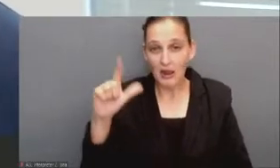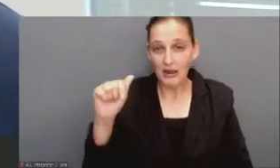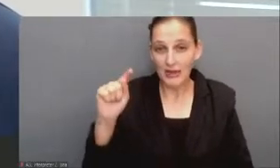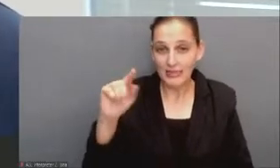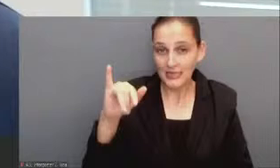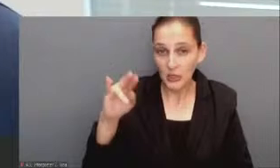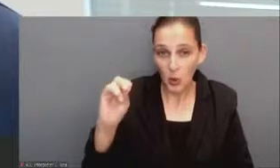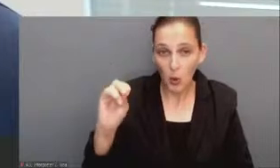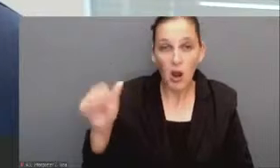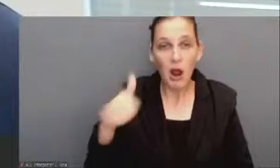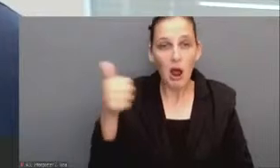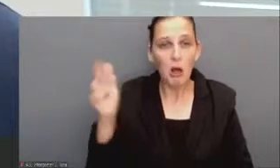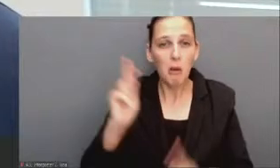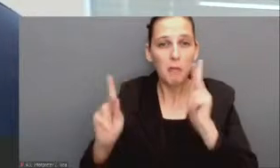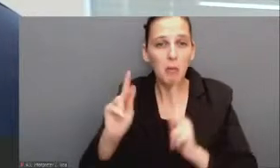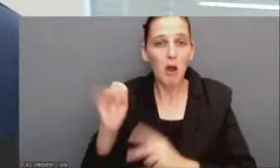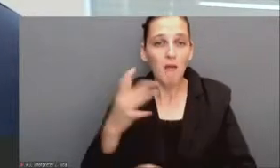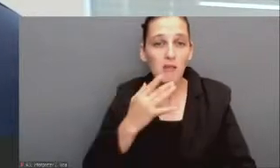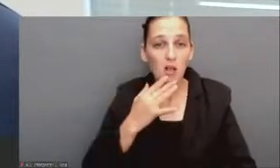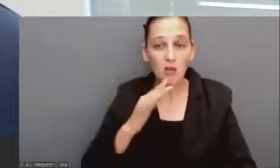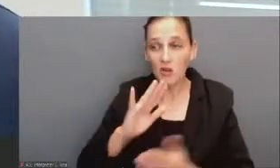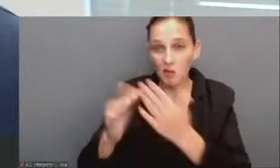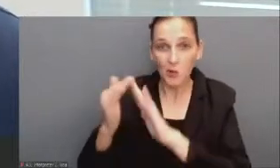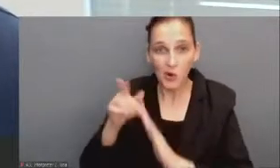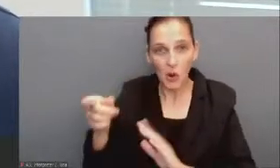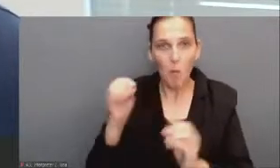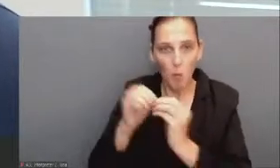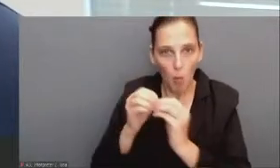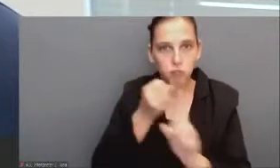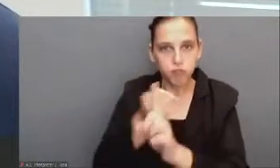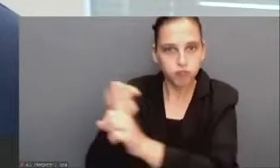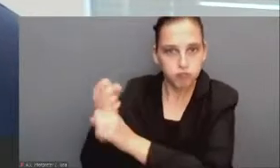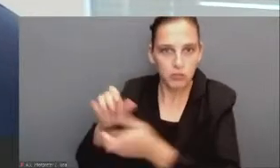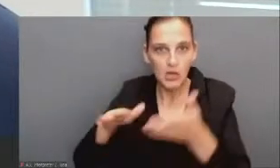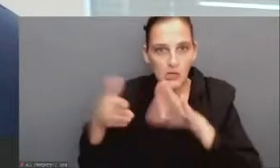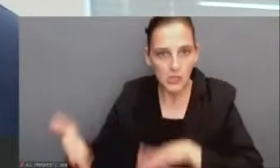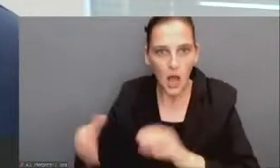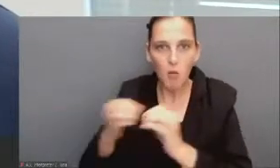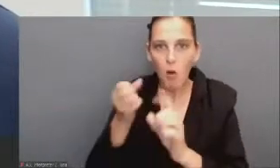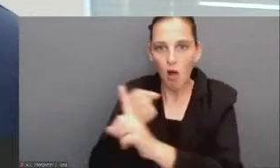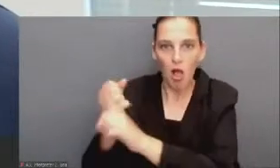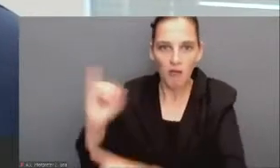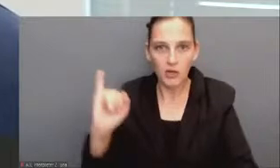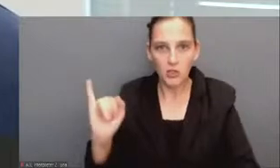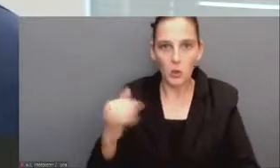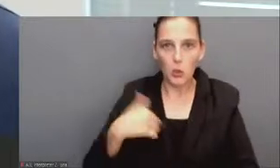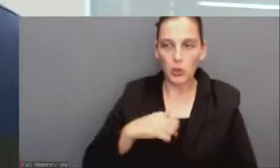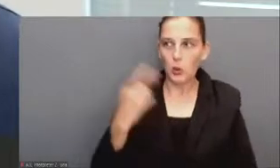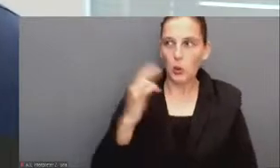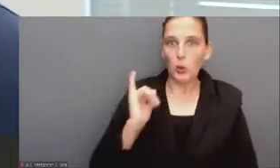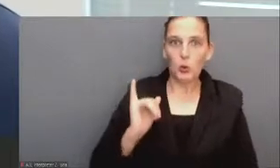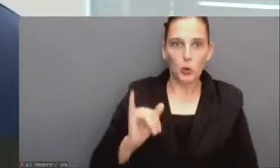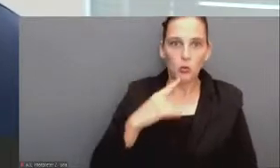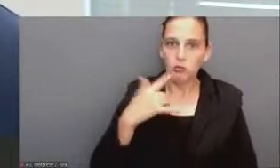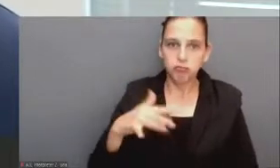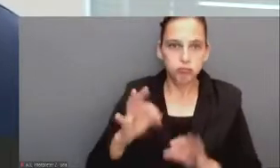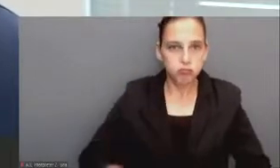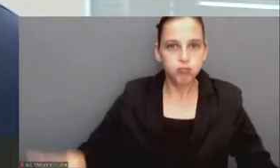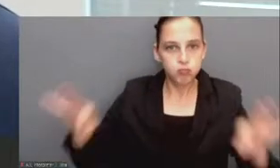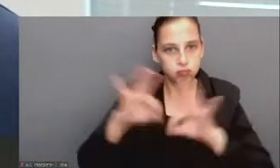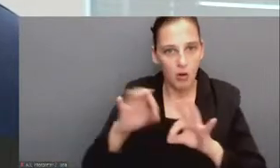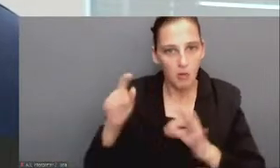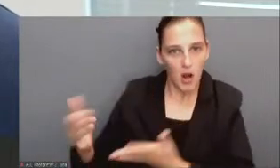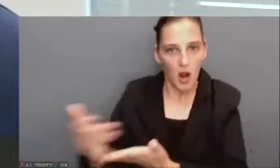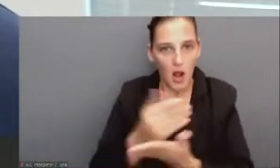of color have emphasized how the urgency of this. We've spoken about it for years. I know I was involved